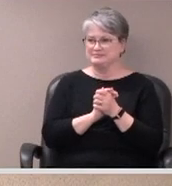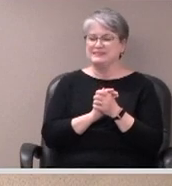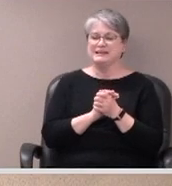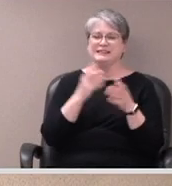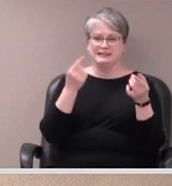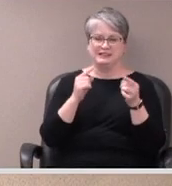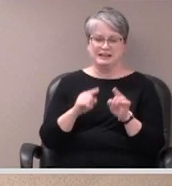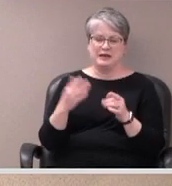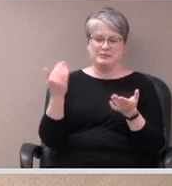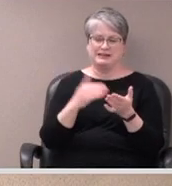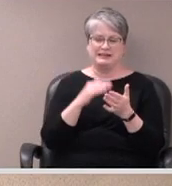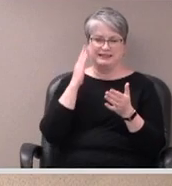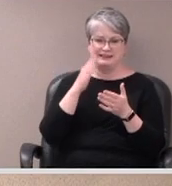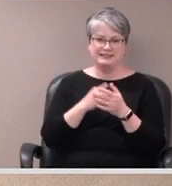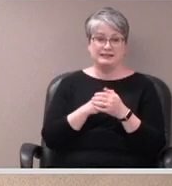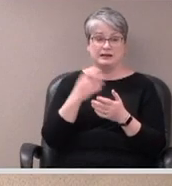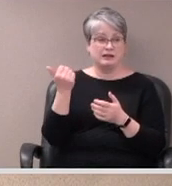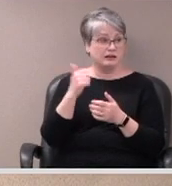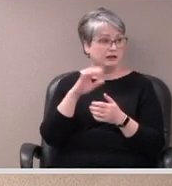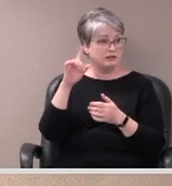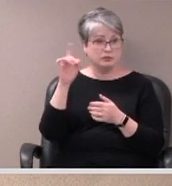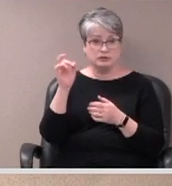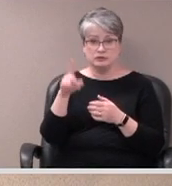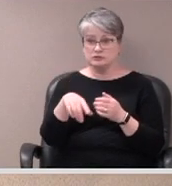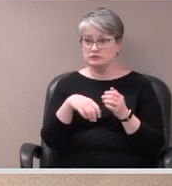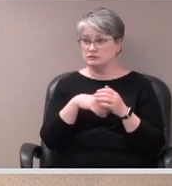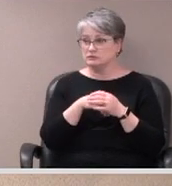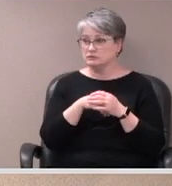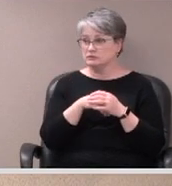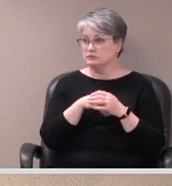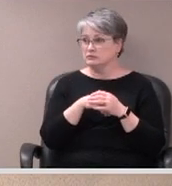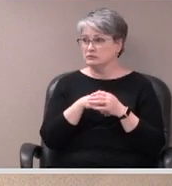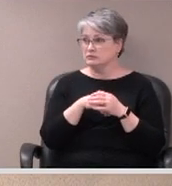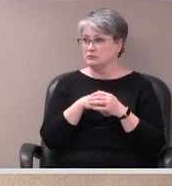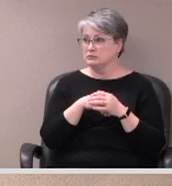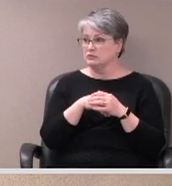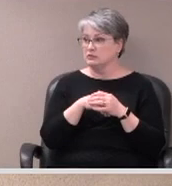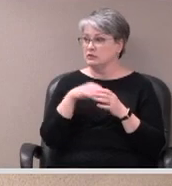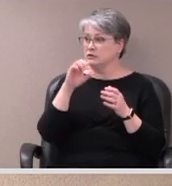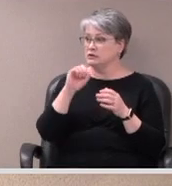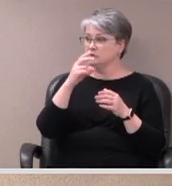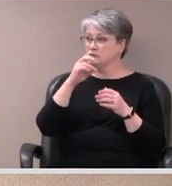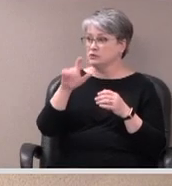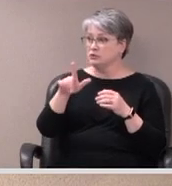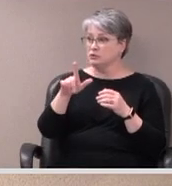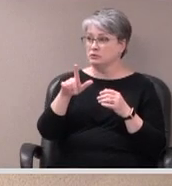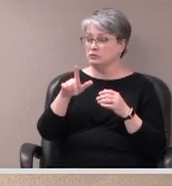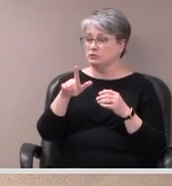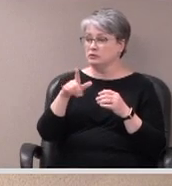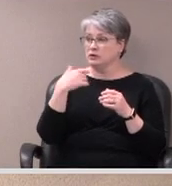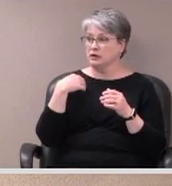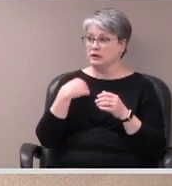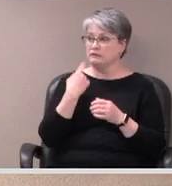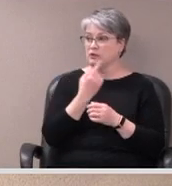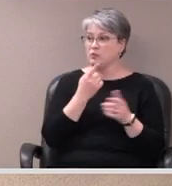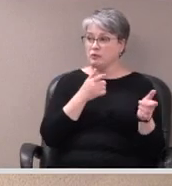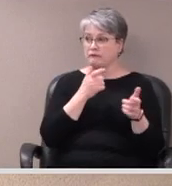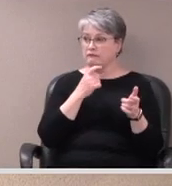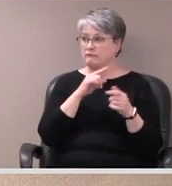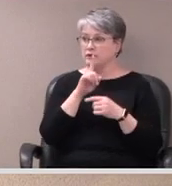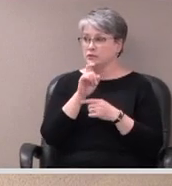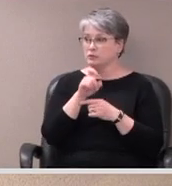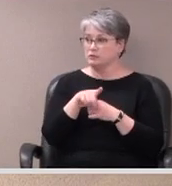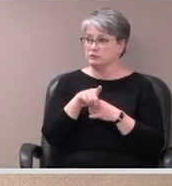another form. Thank you so much. Are there any other questions? I'm sorry, Pastor Shule. Just have one quick question.